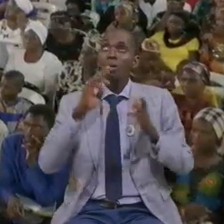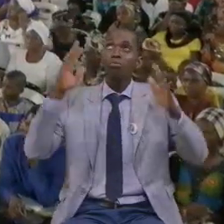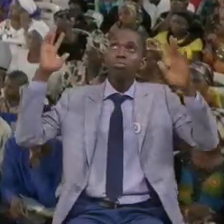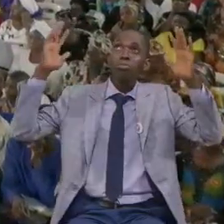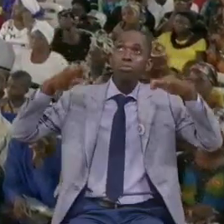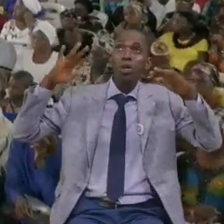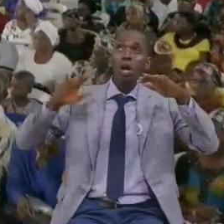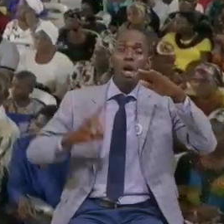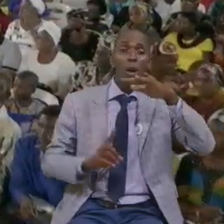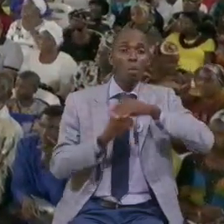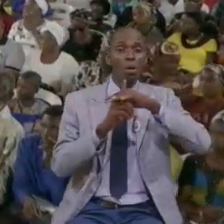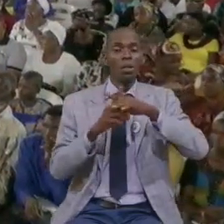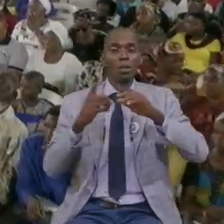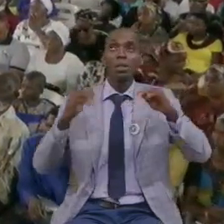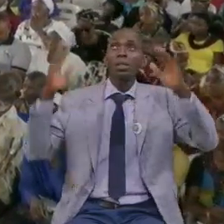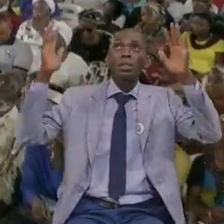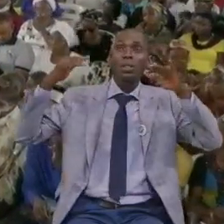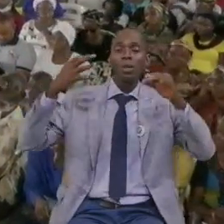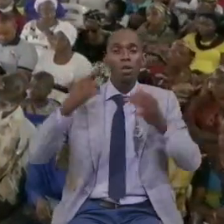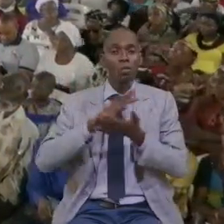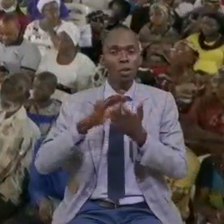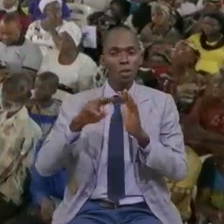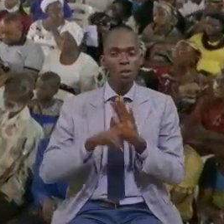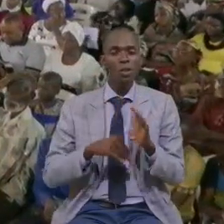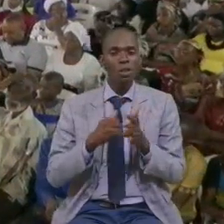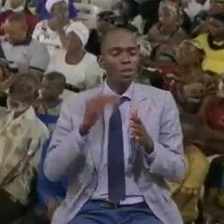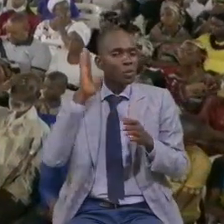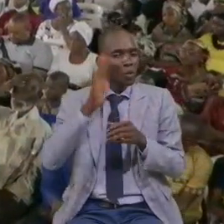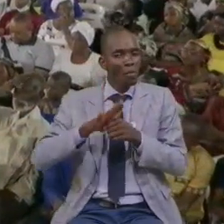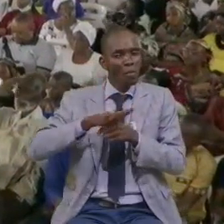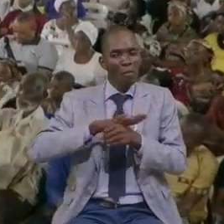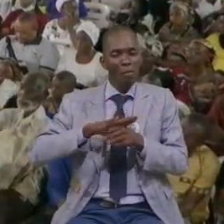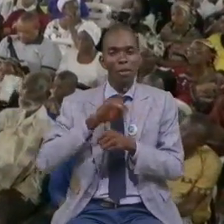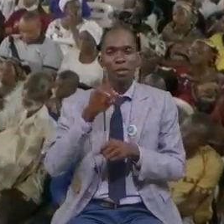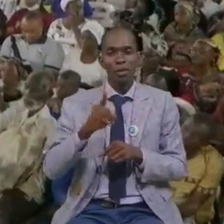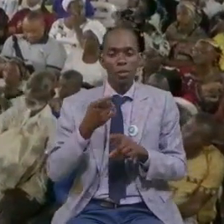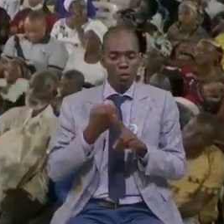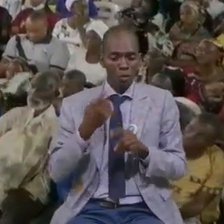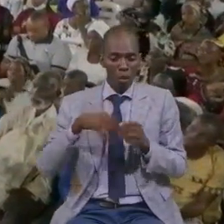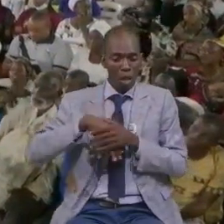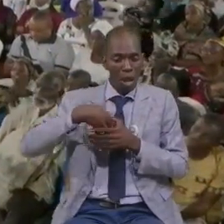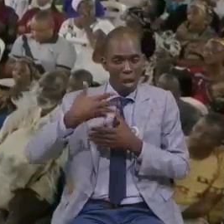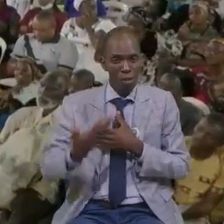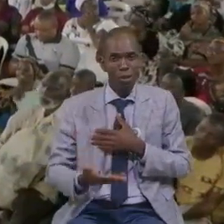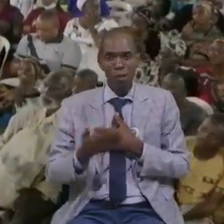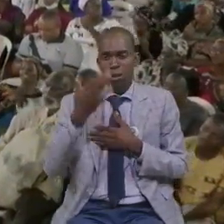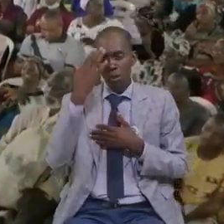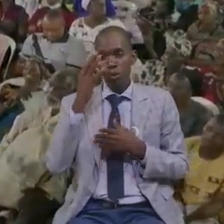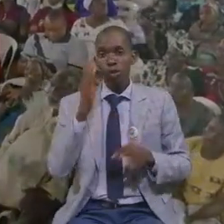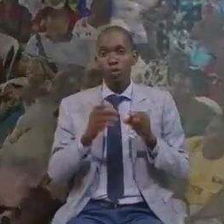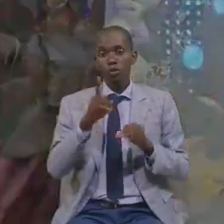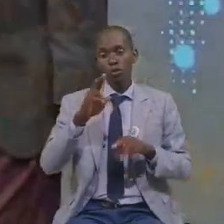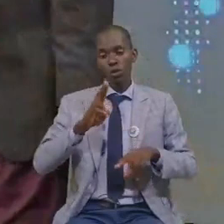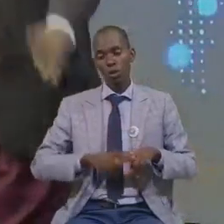the rain of righteousness, it will soak you on the outside. You know, if you've been in the